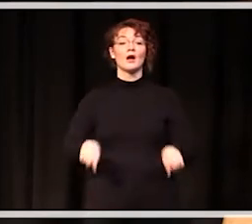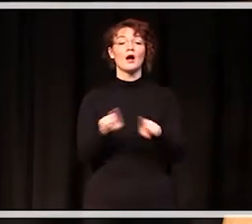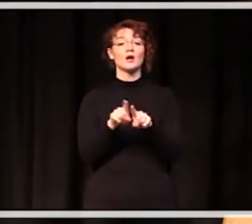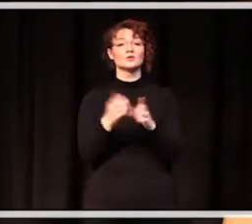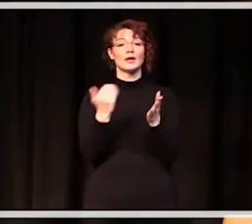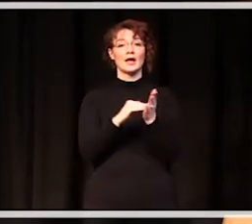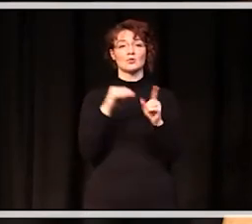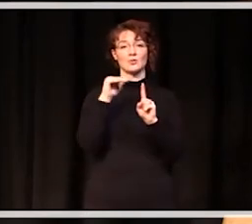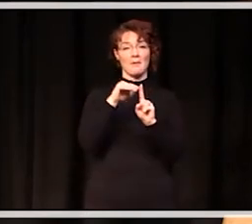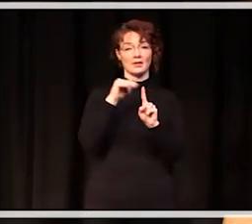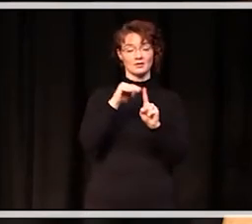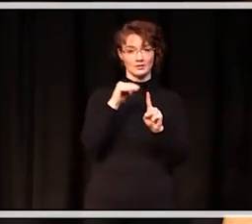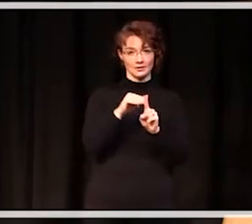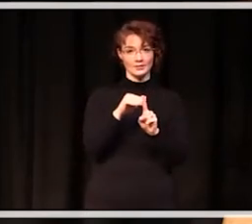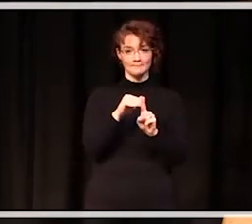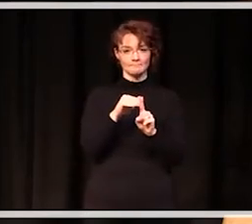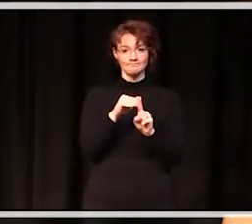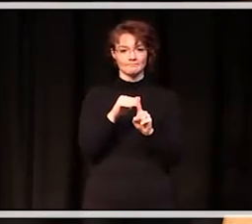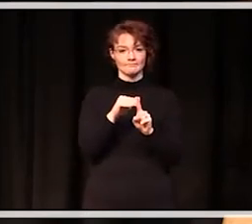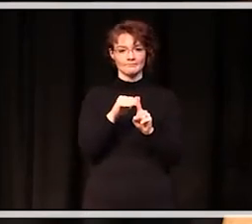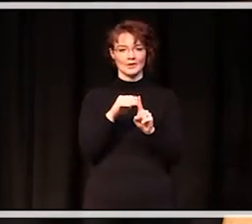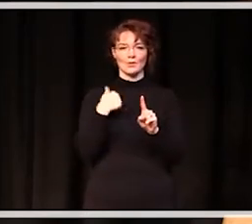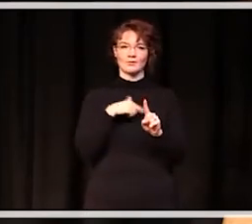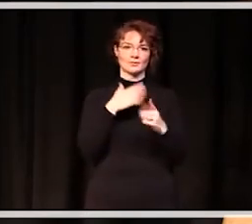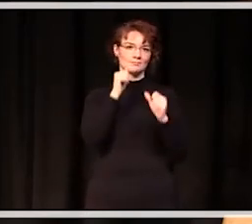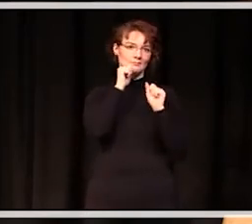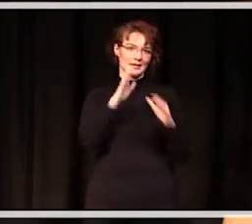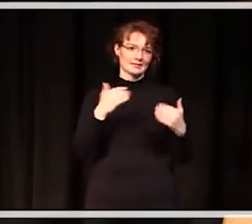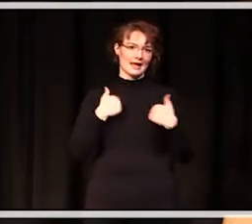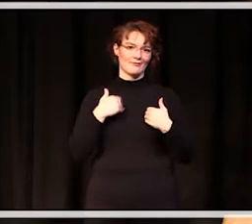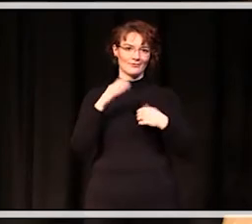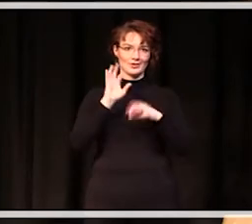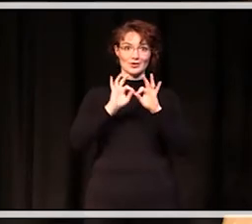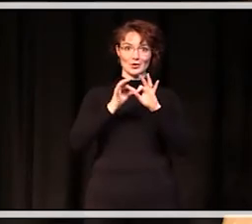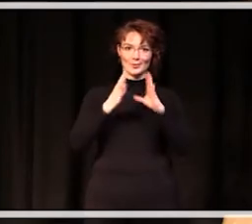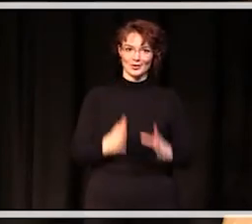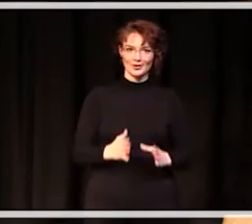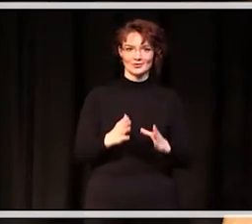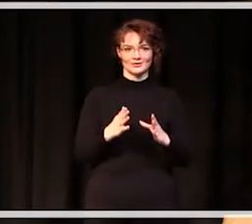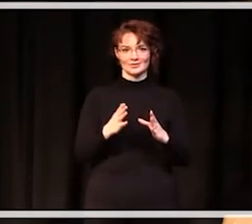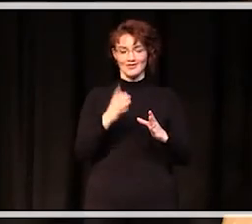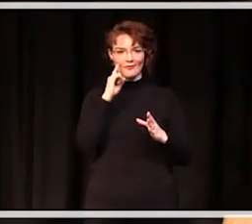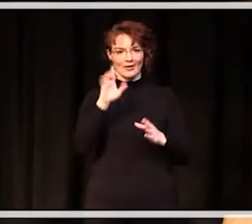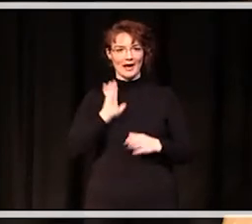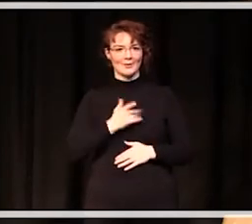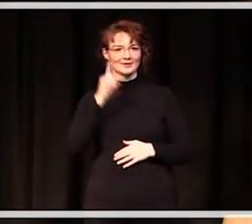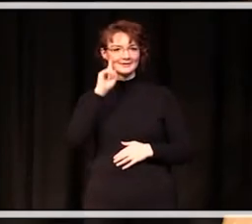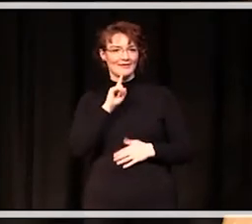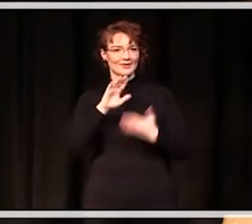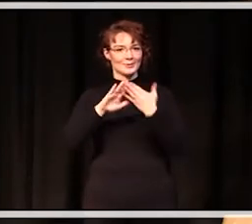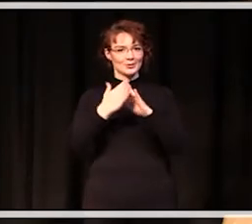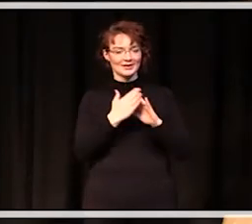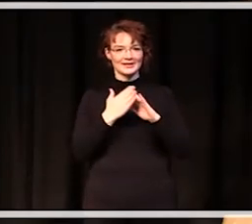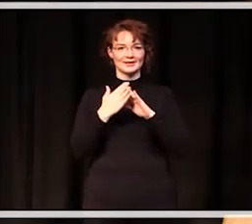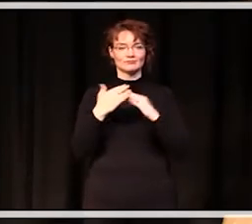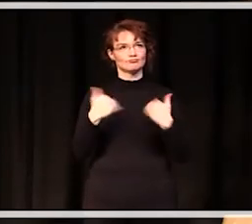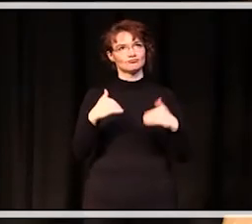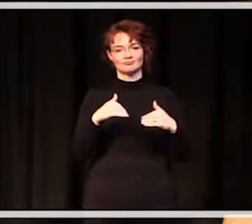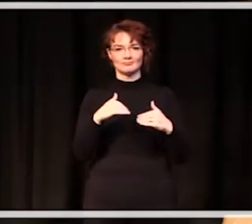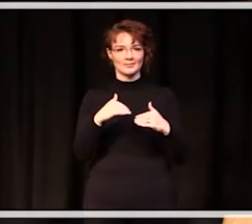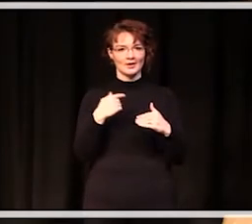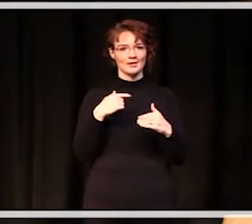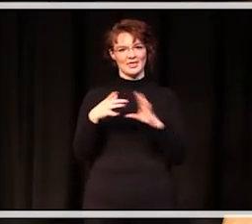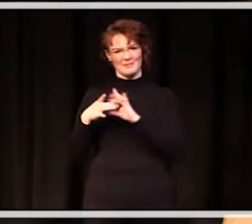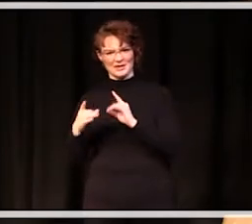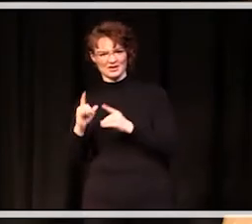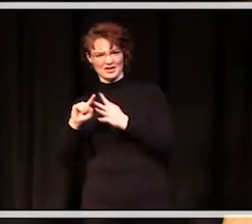a reminder that, hey, we've been blessed to have interpreters with us for our deaf community. And as was mentioned,